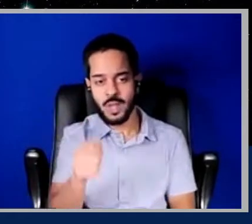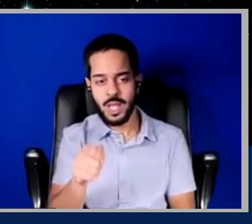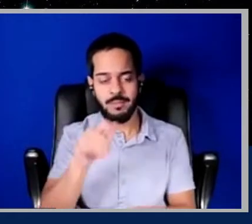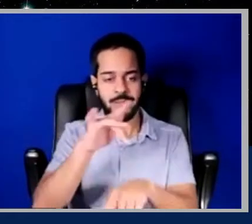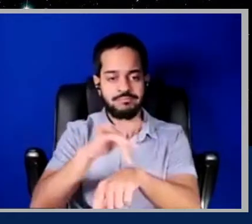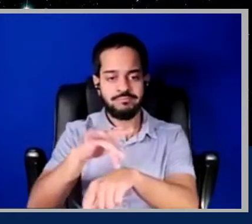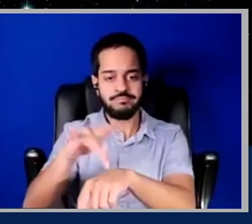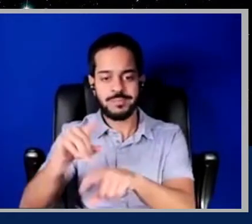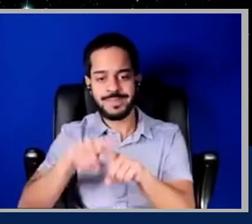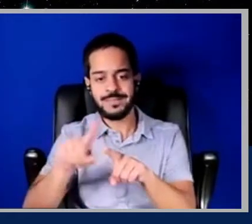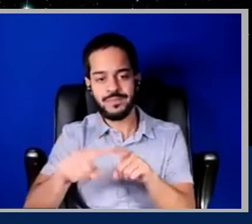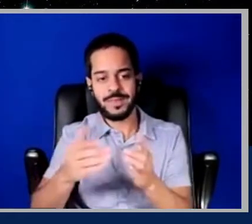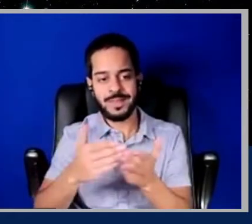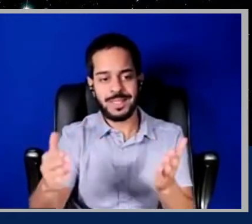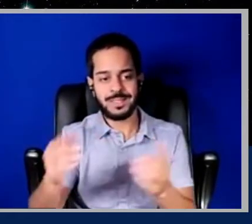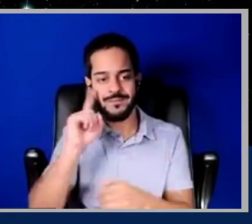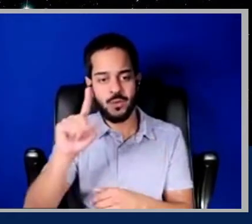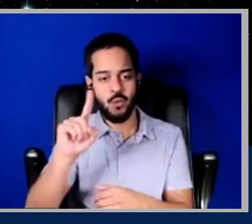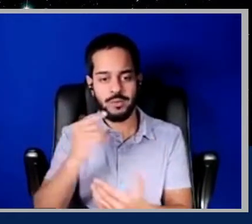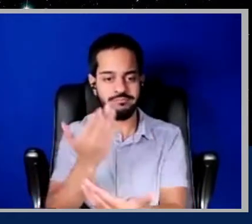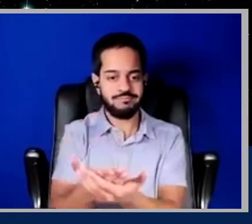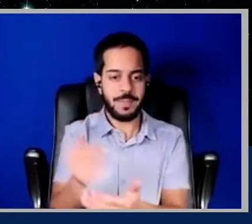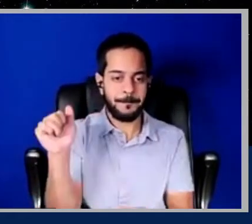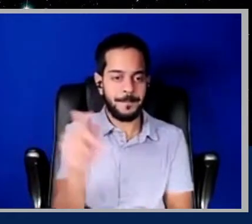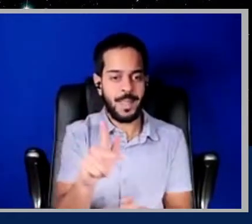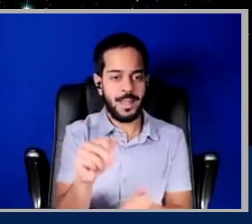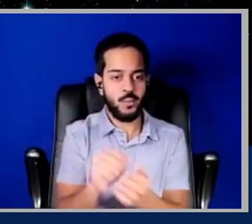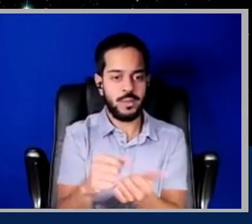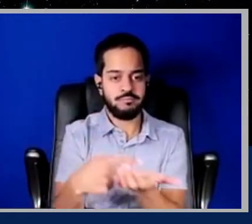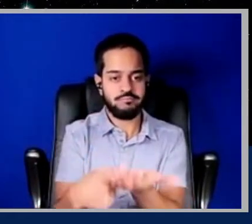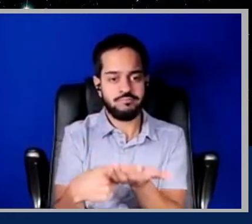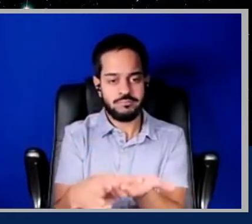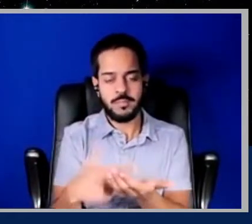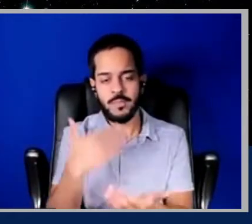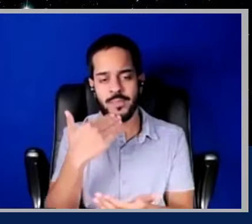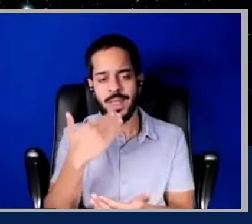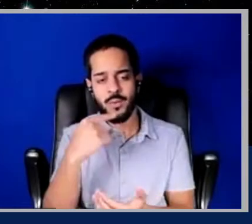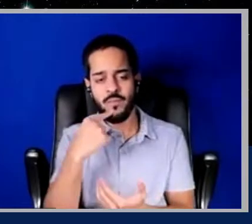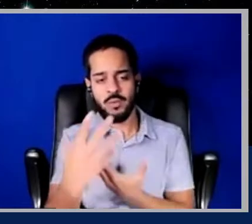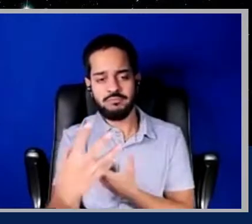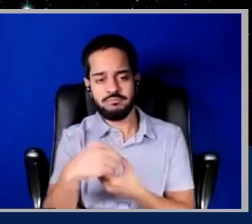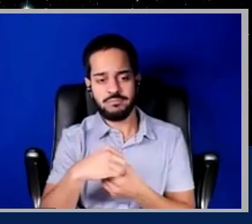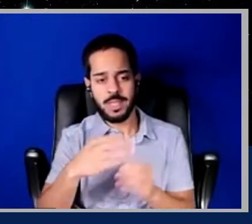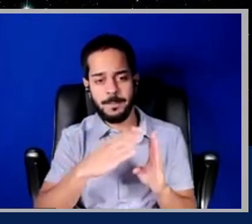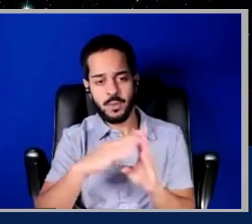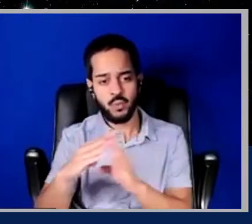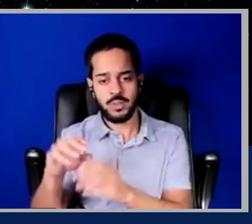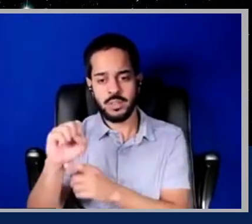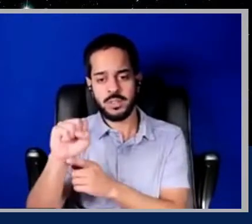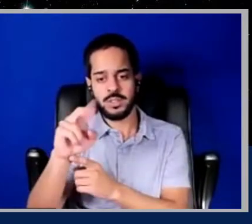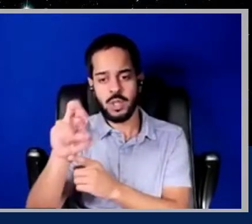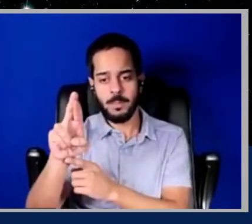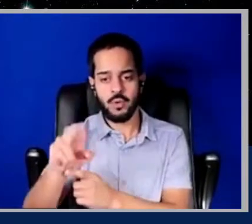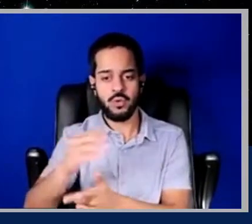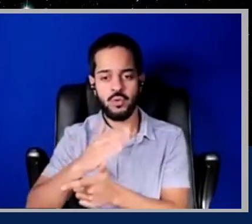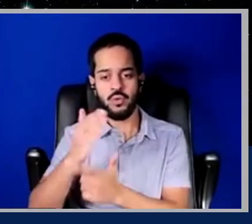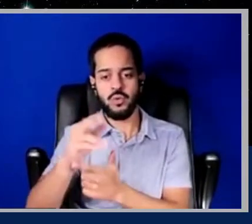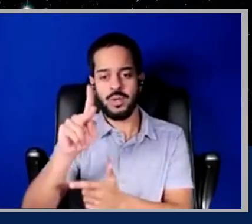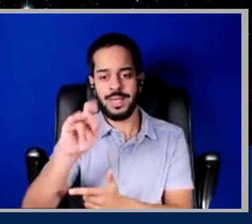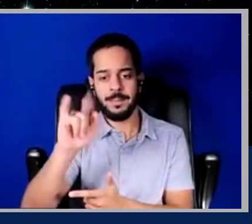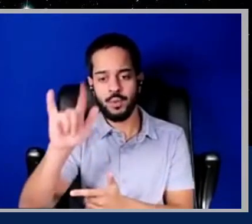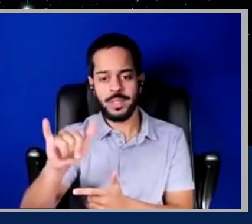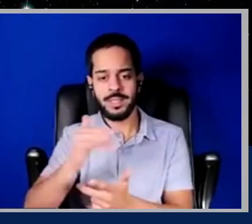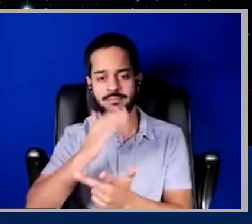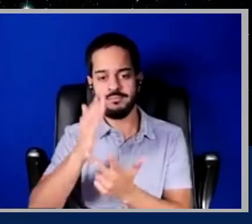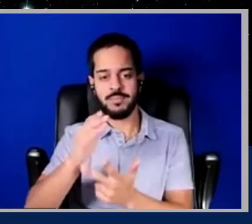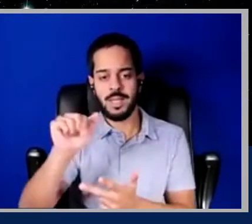way back here. Thank you all for being so much a part of this community. Summer, Kimberly, Alicia, thank you all so much for making today's show